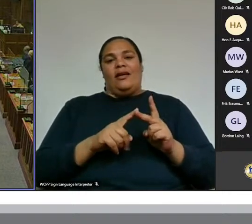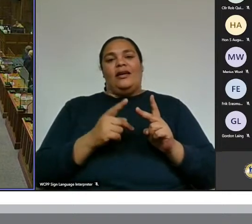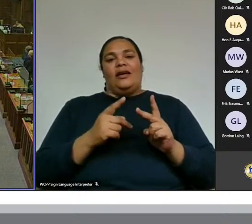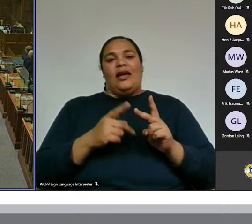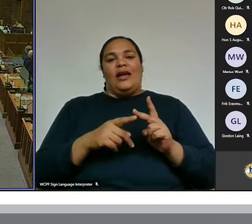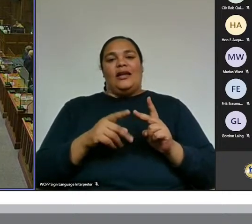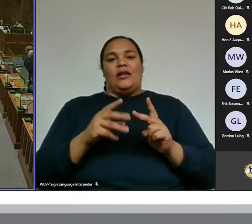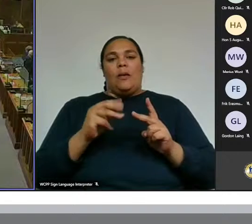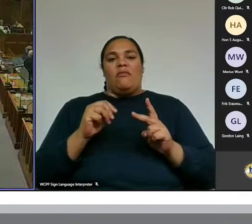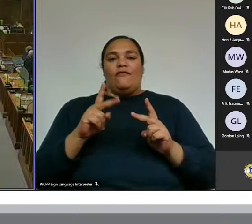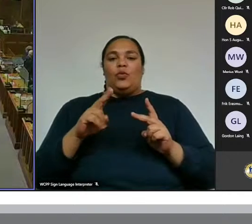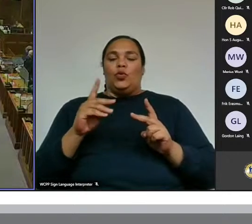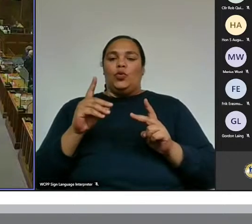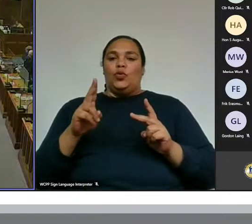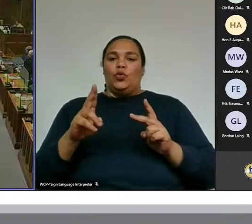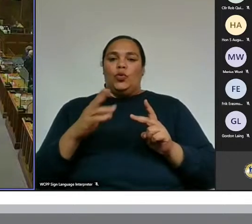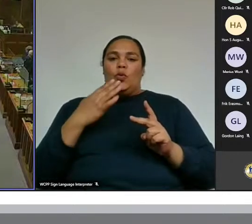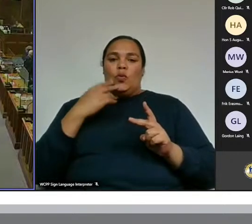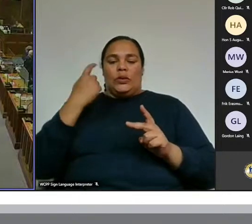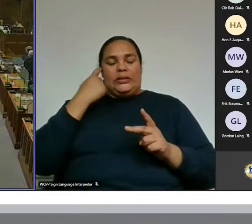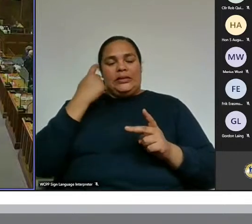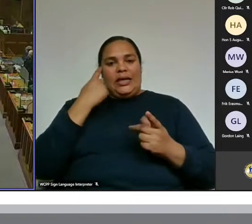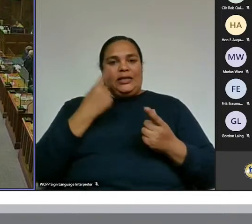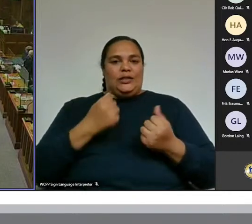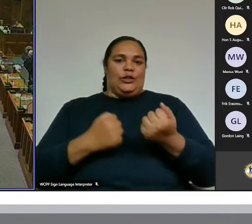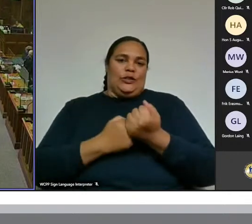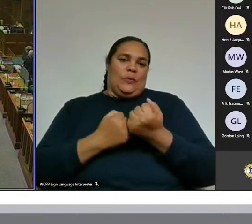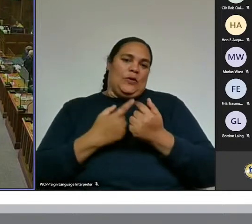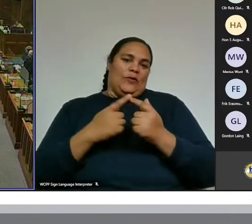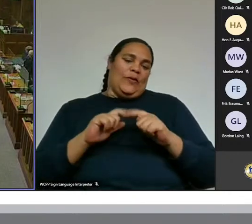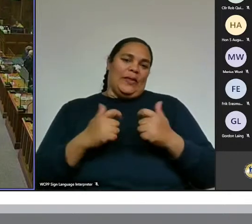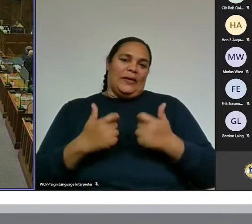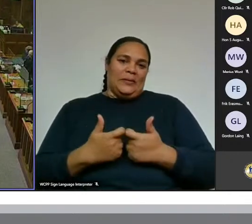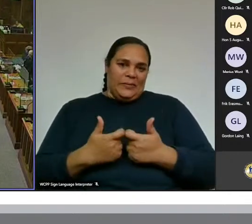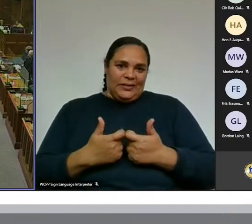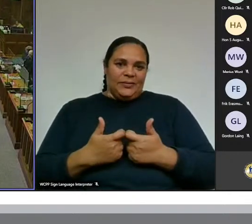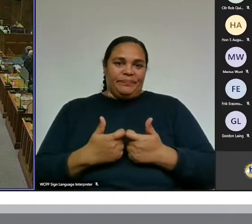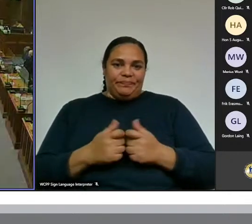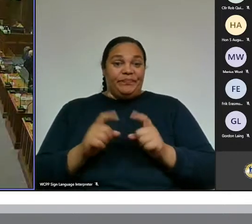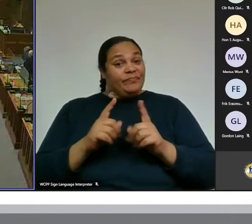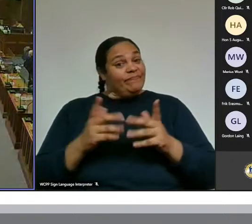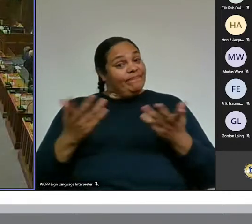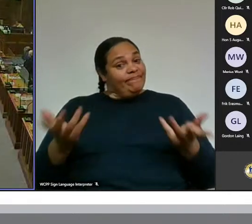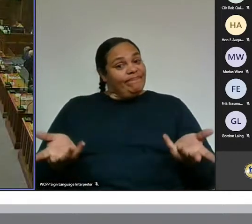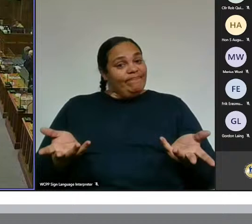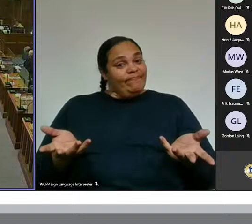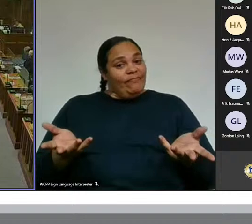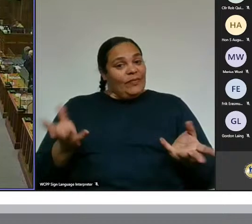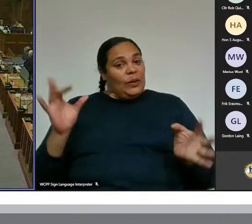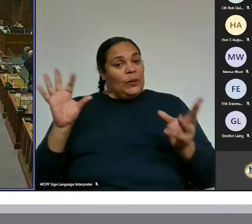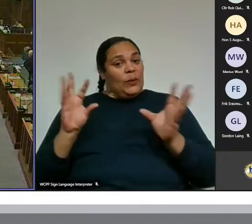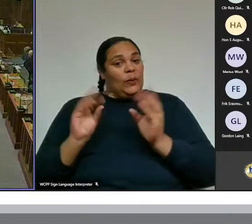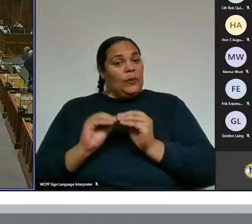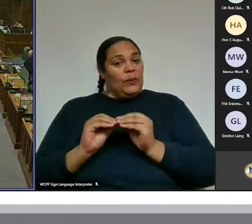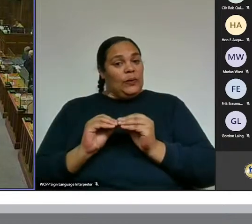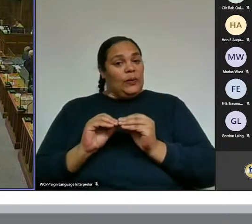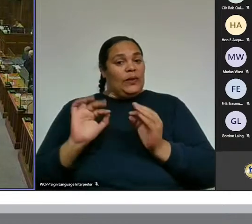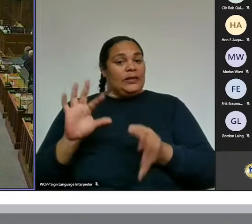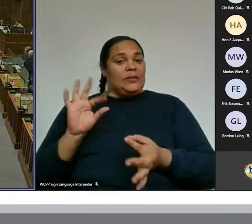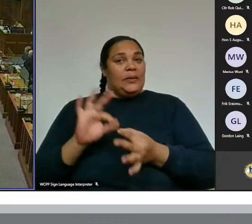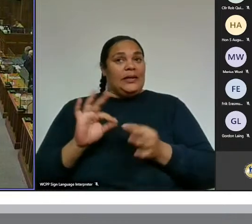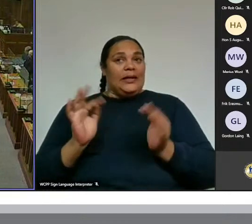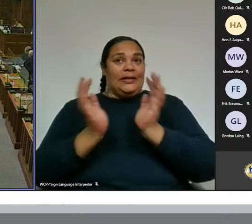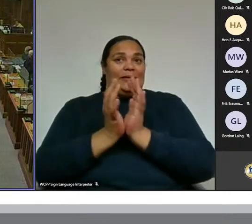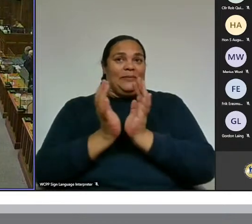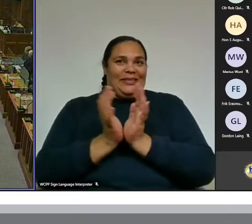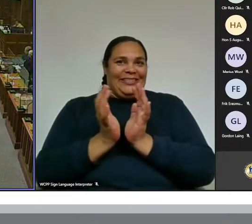Mfundu, who provides secretarial support to the committee. And that concludes this particular meeting.